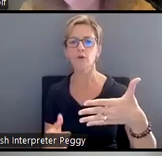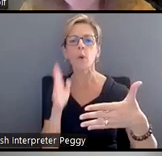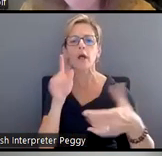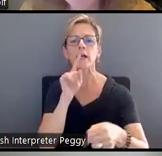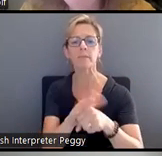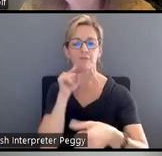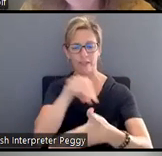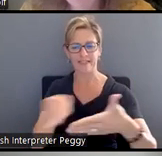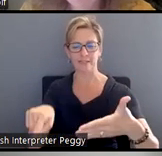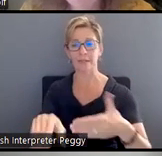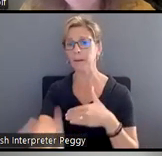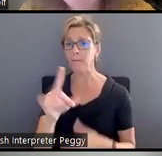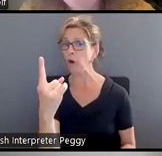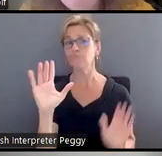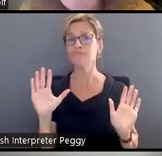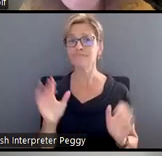Just select one for now.